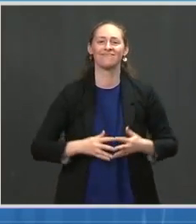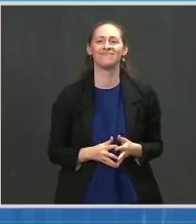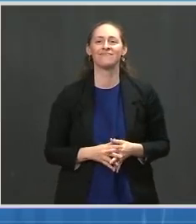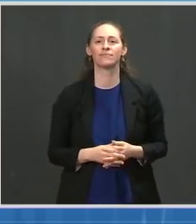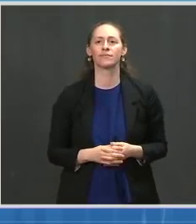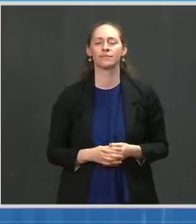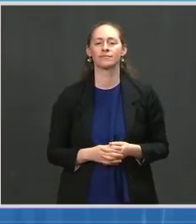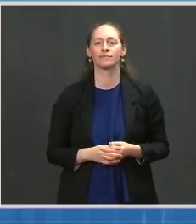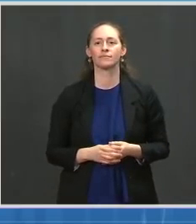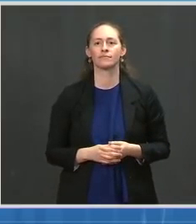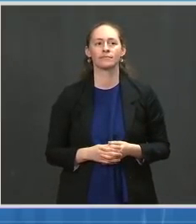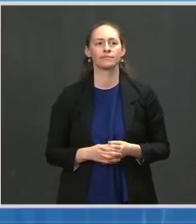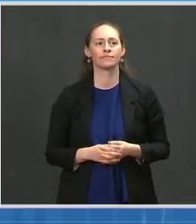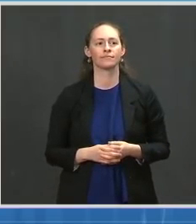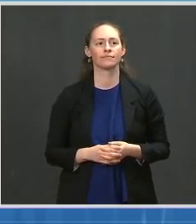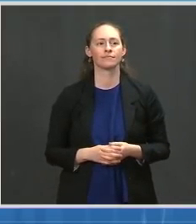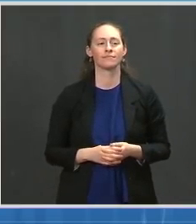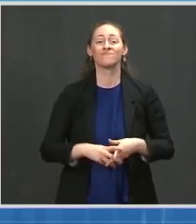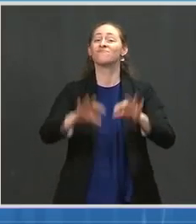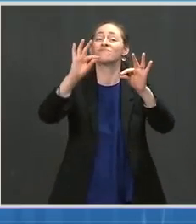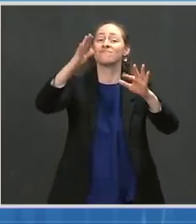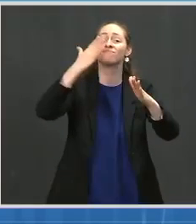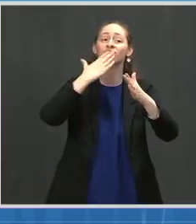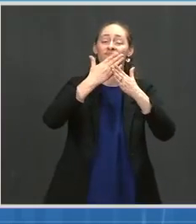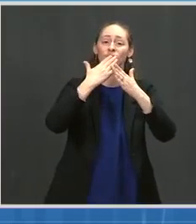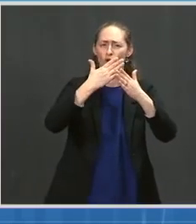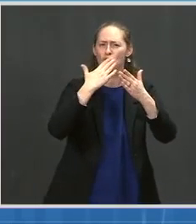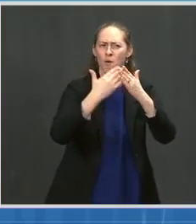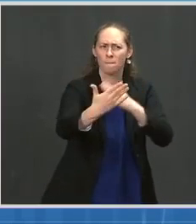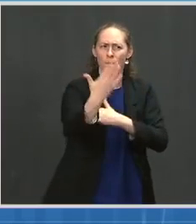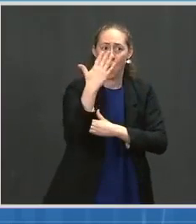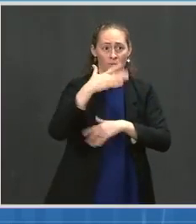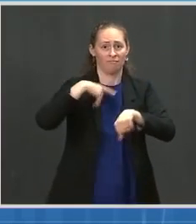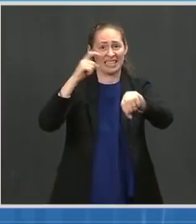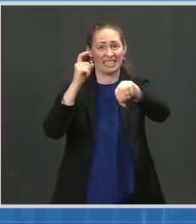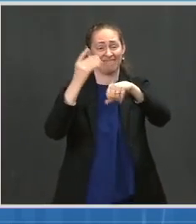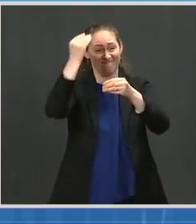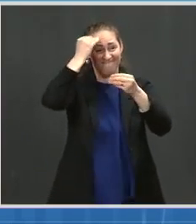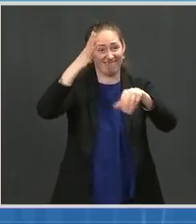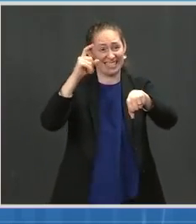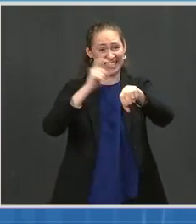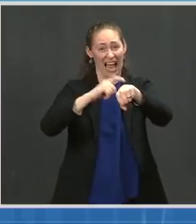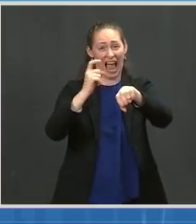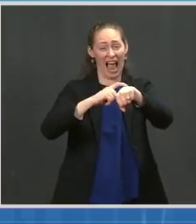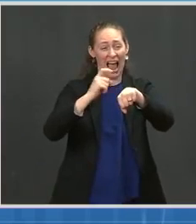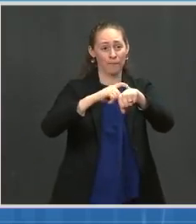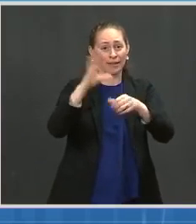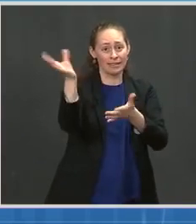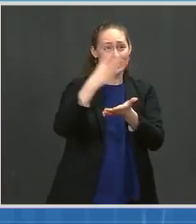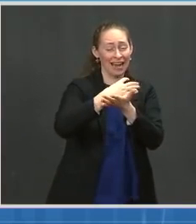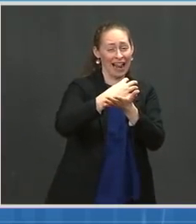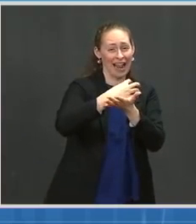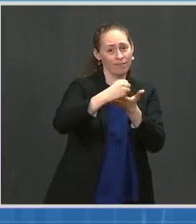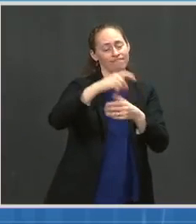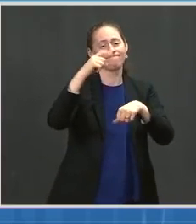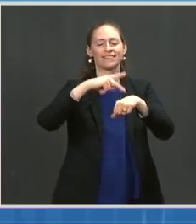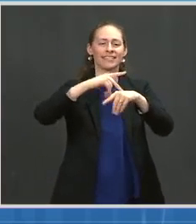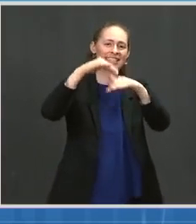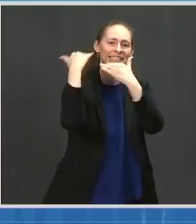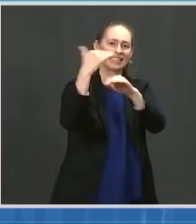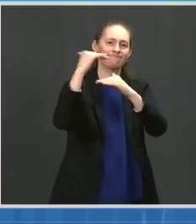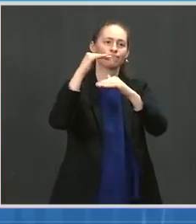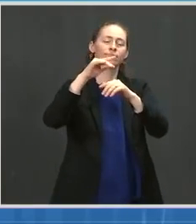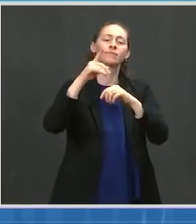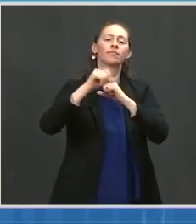Thanks, everybody, for joining. Just a reminder, we are running tight on time, so please keep your question to 1 question. First, we will go to